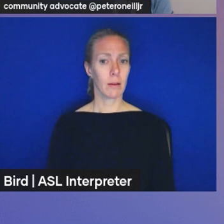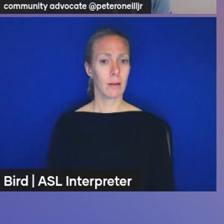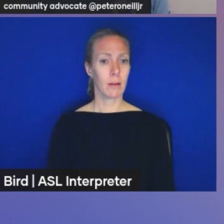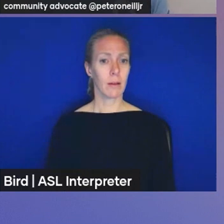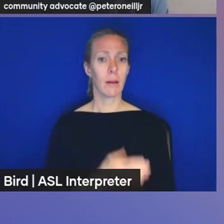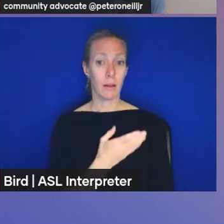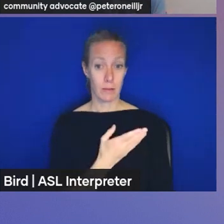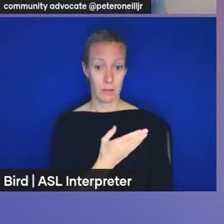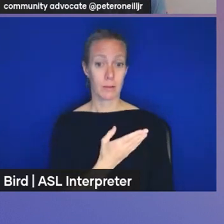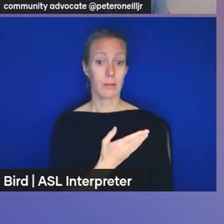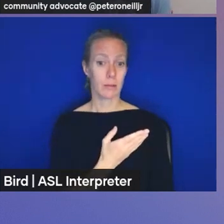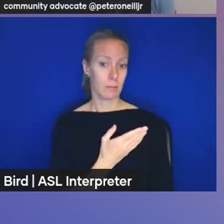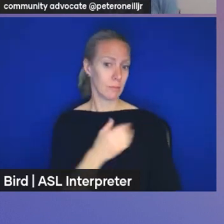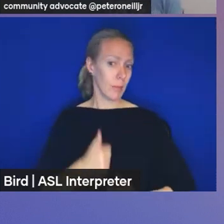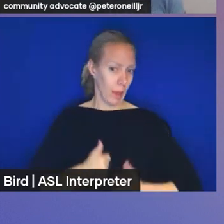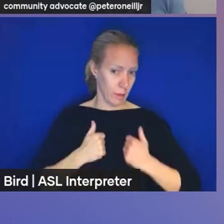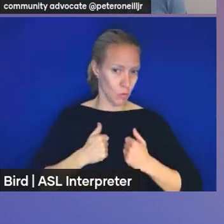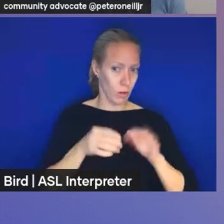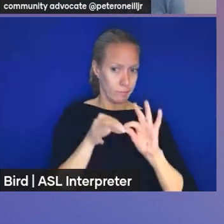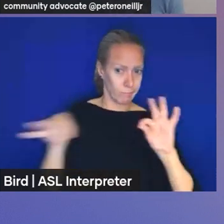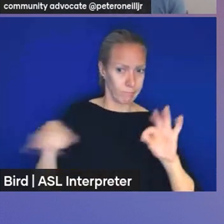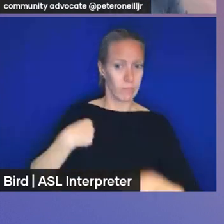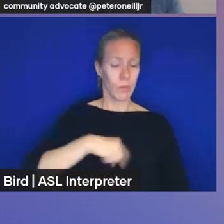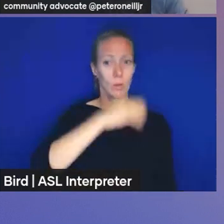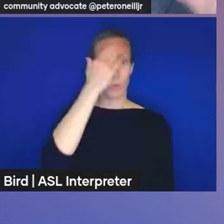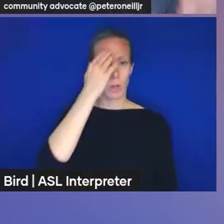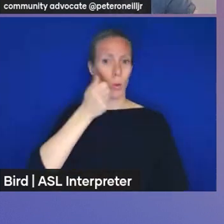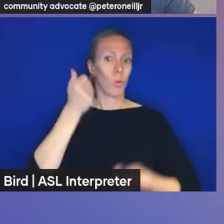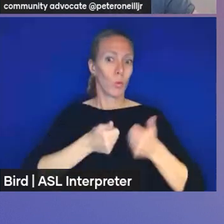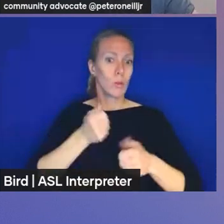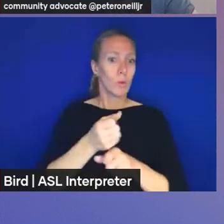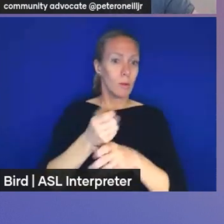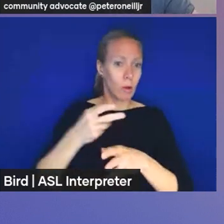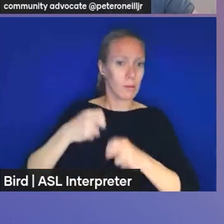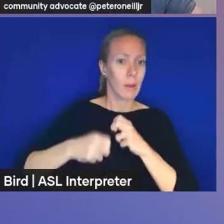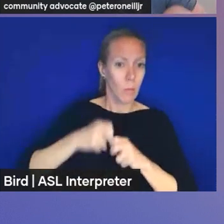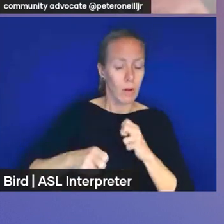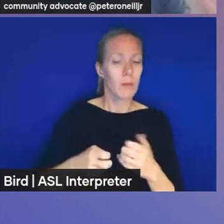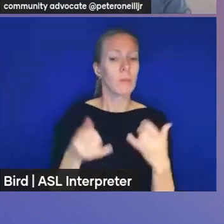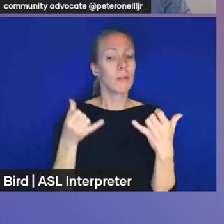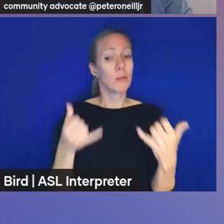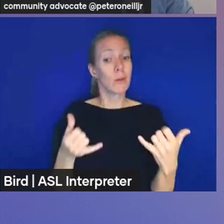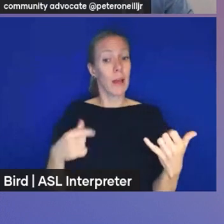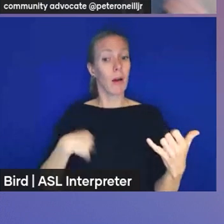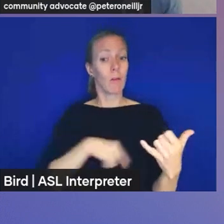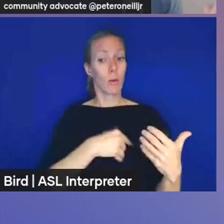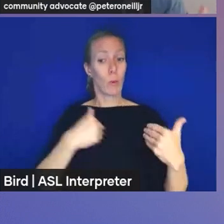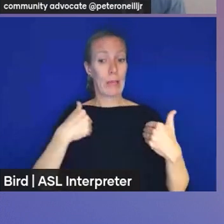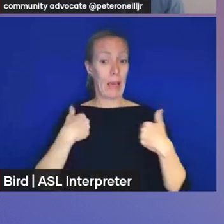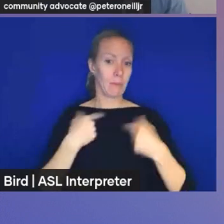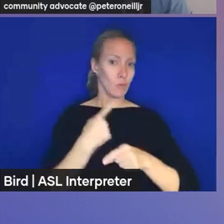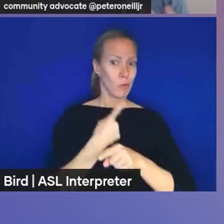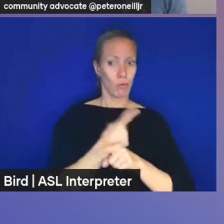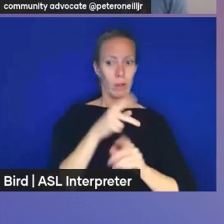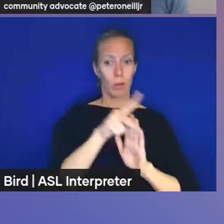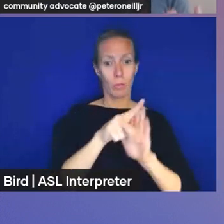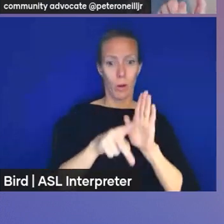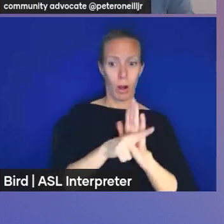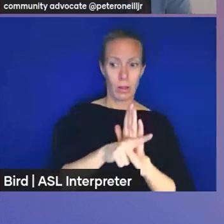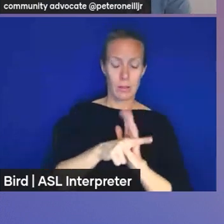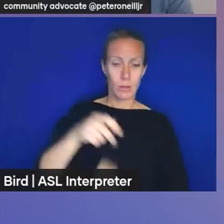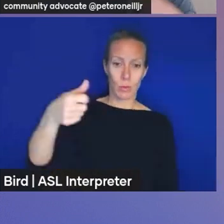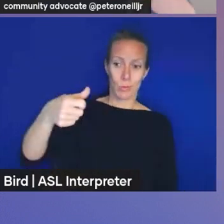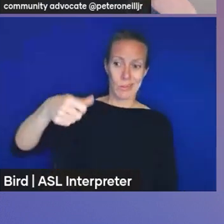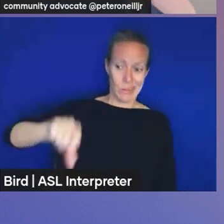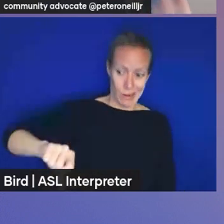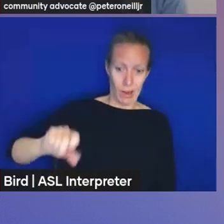just the address, so we know which one caused this problem. So now we have our regular policy here to deny any